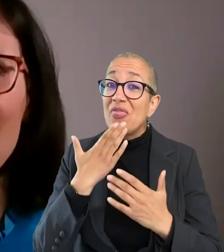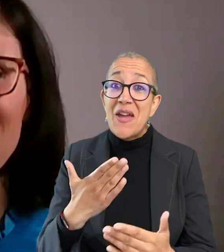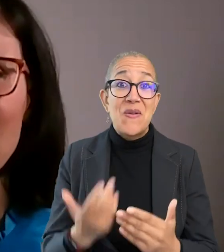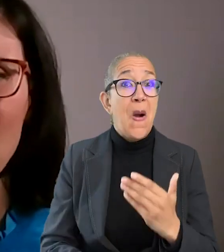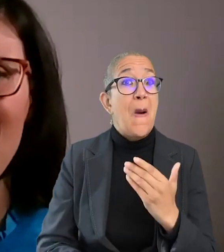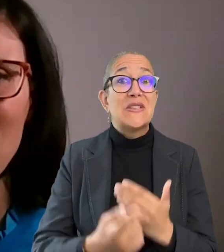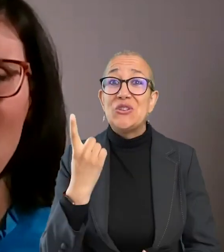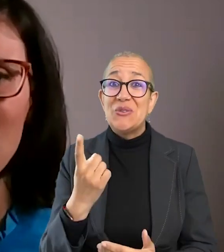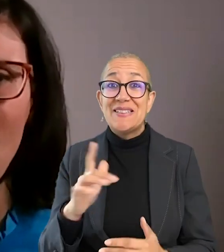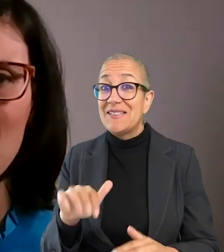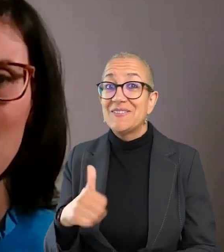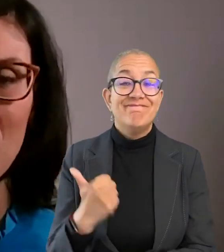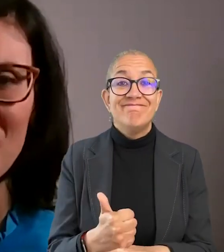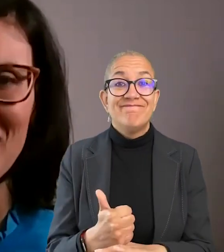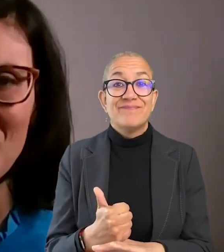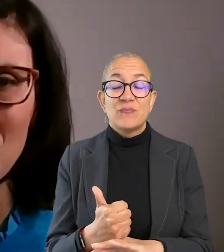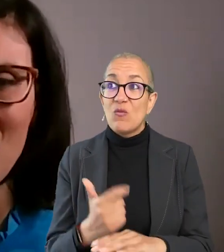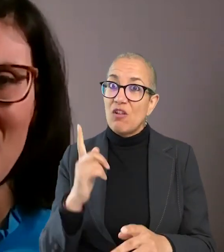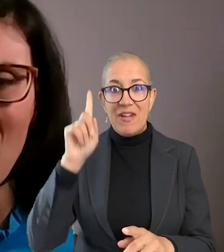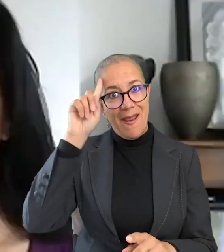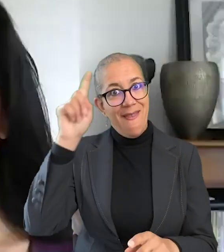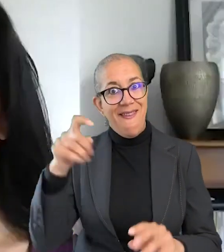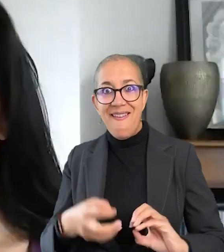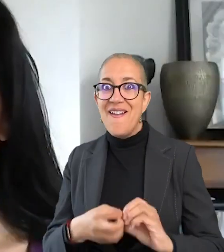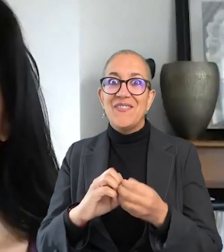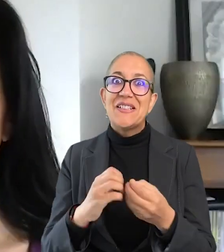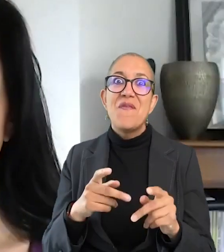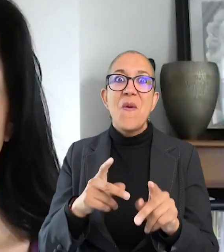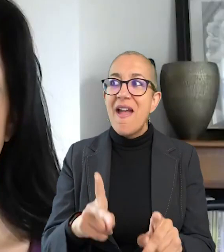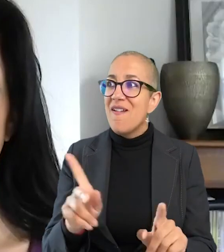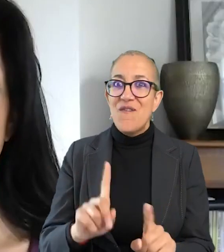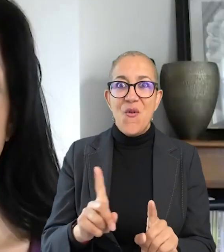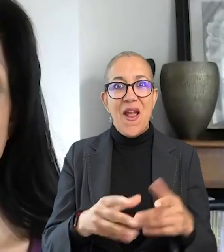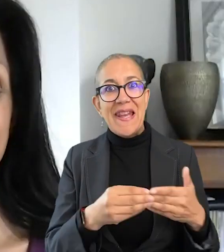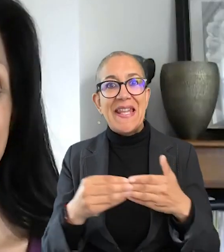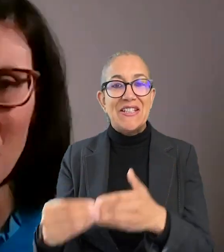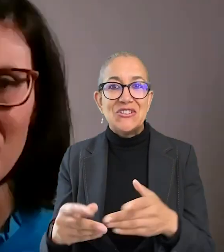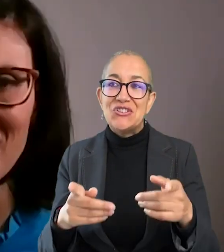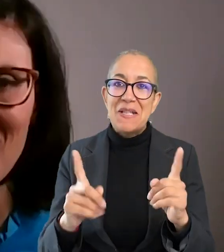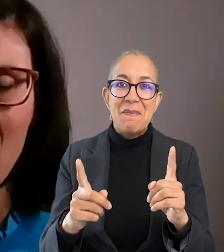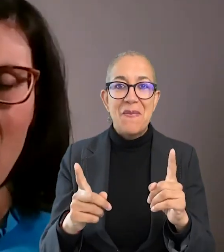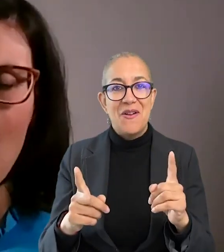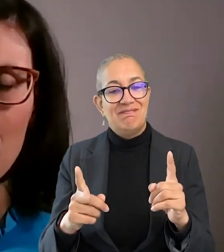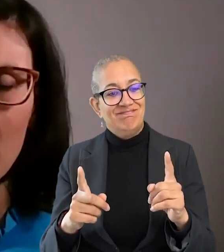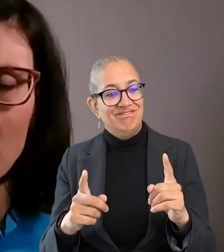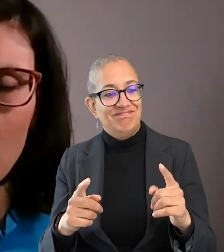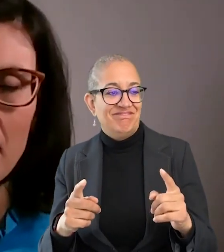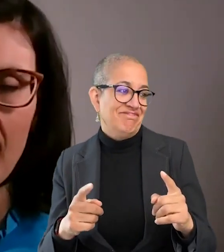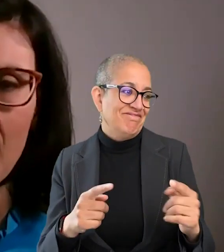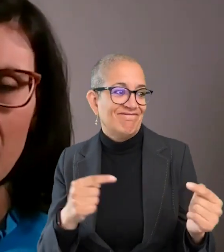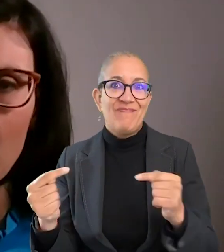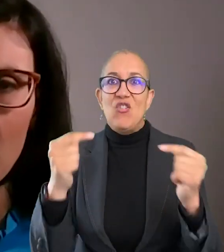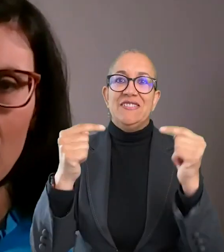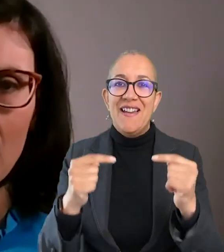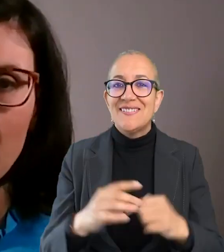really innovative way of approaching a leadership contest. So thank you for being part of it. And I'll start by